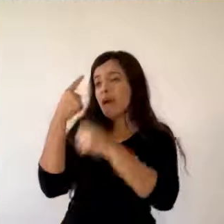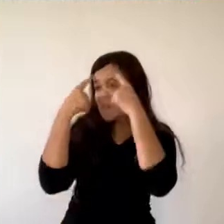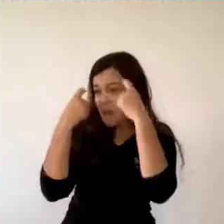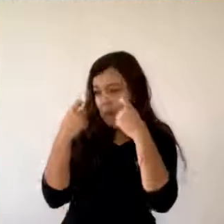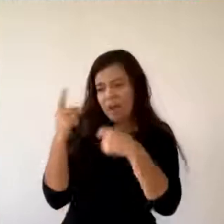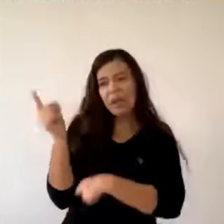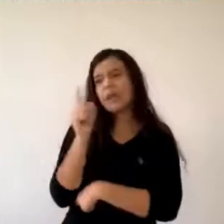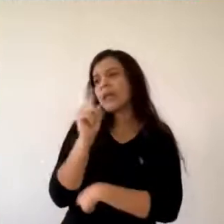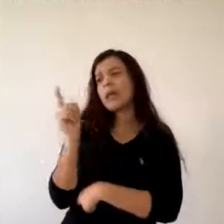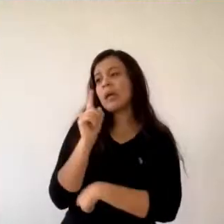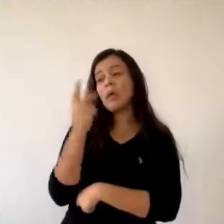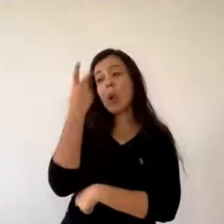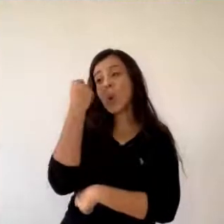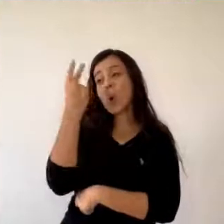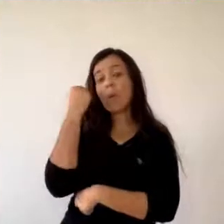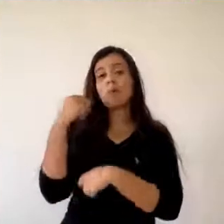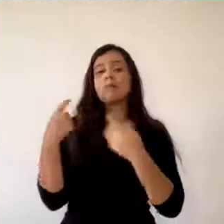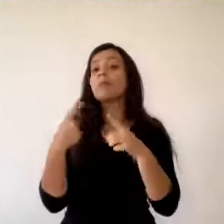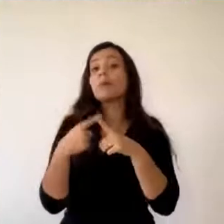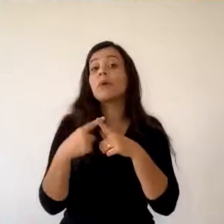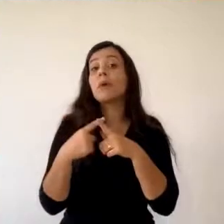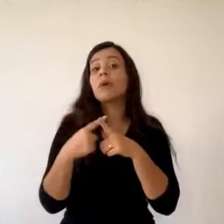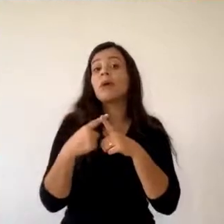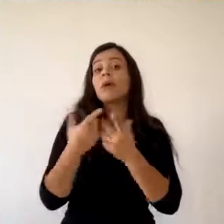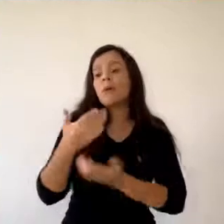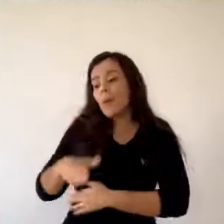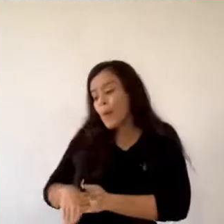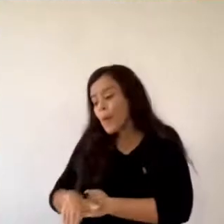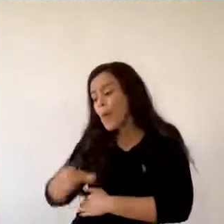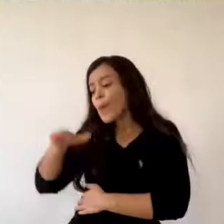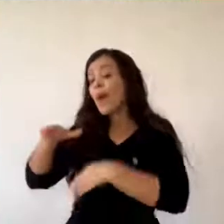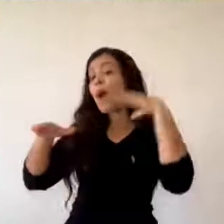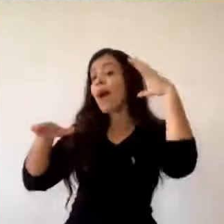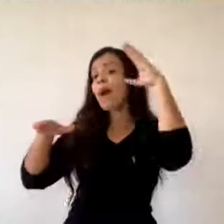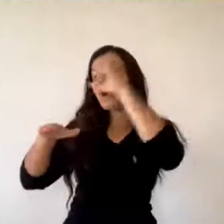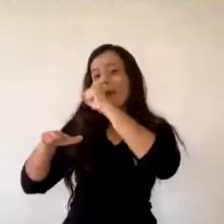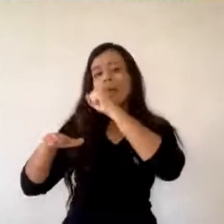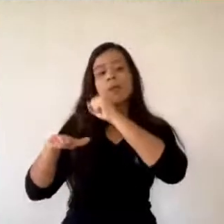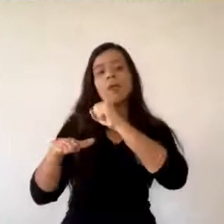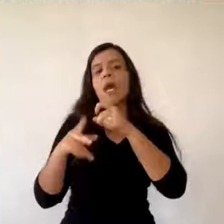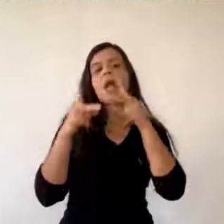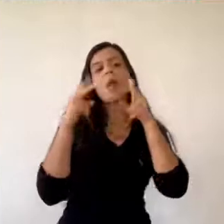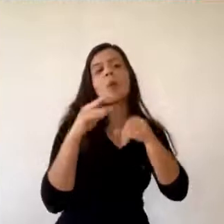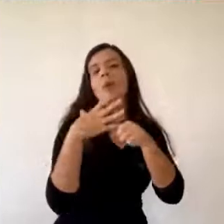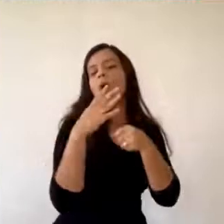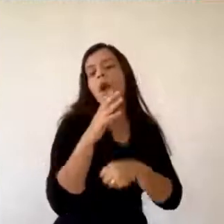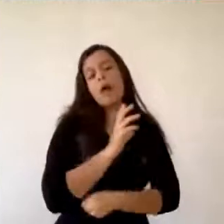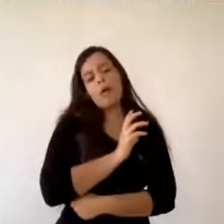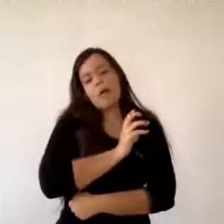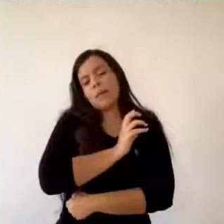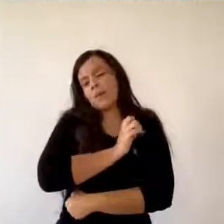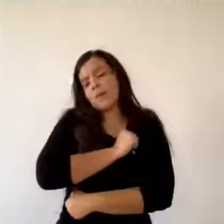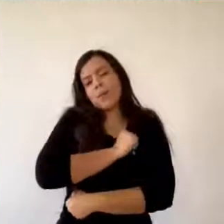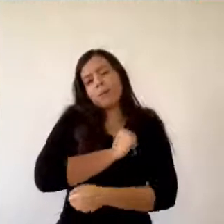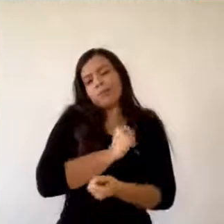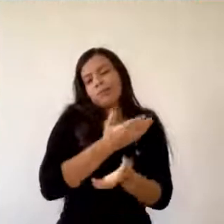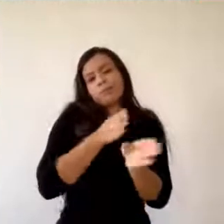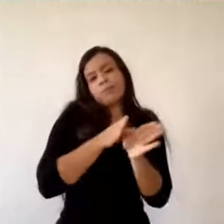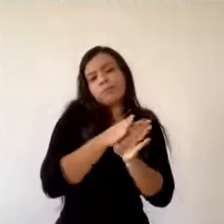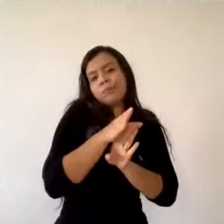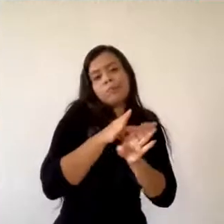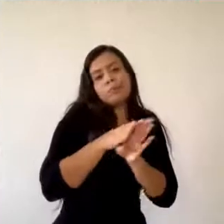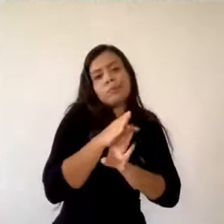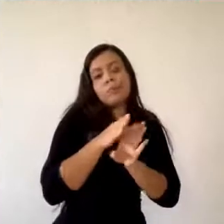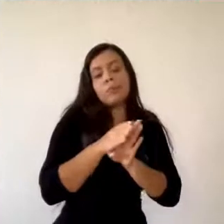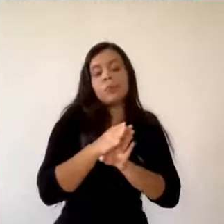Because that was taught to us as something. And for a child